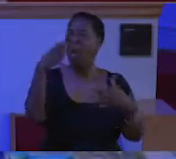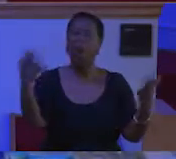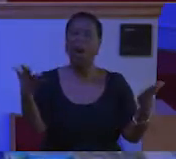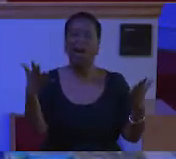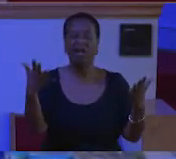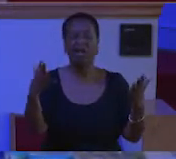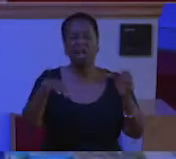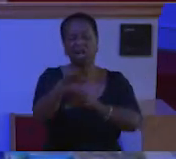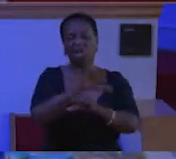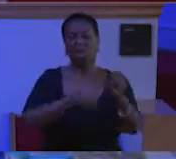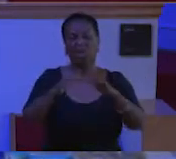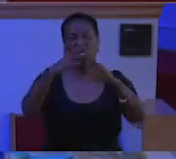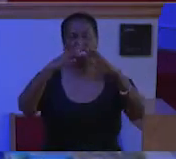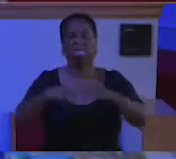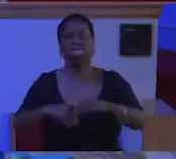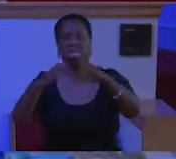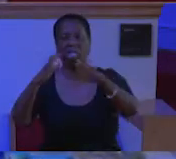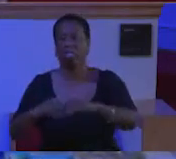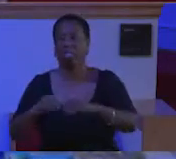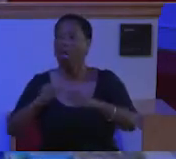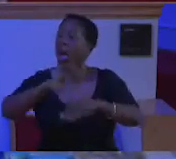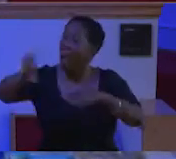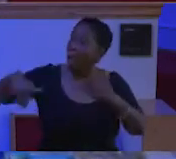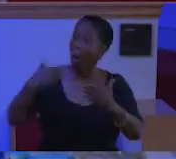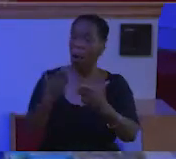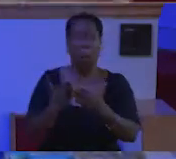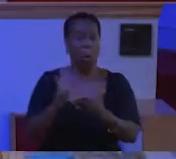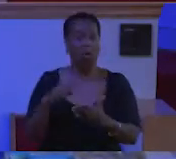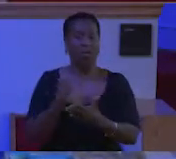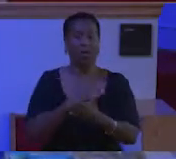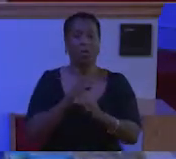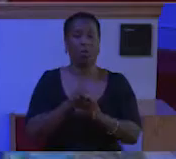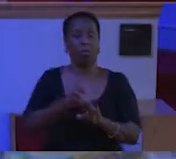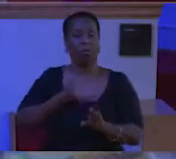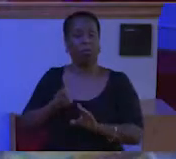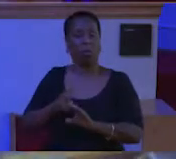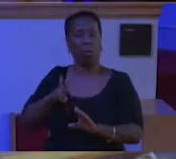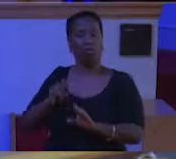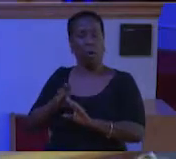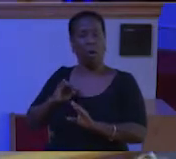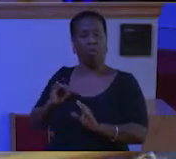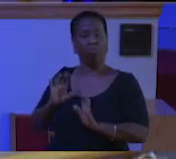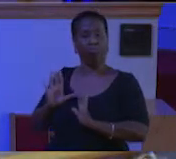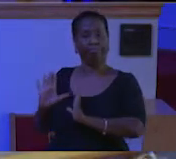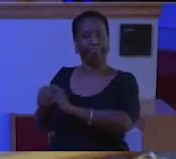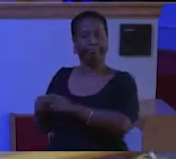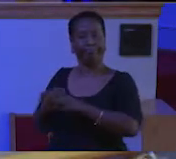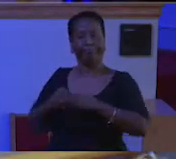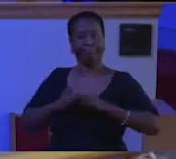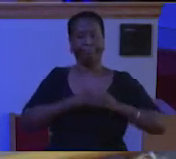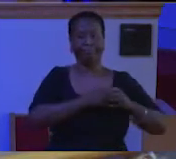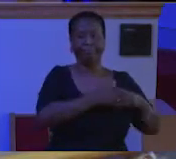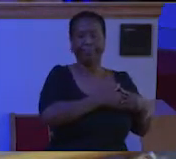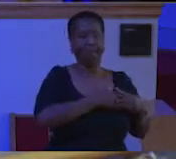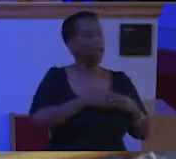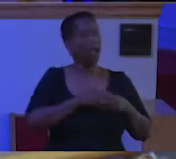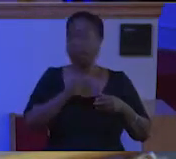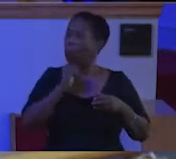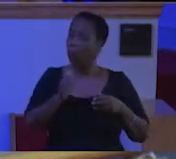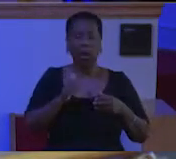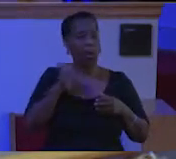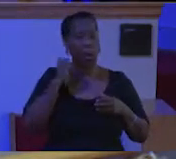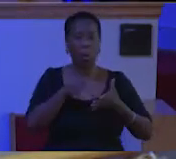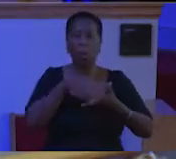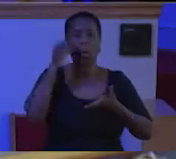And all of us are going to retreat to our own little conclaves. And none of us will ever